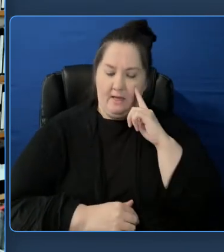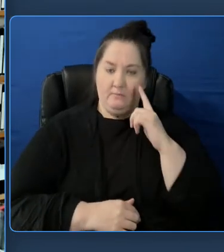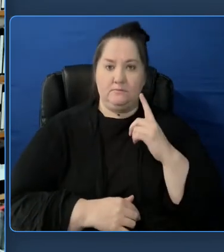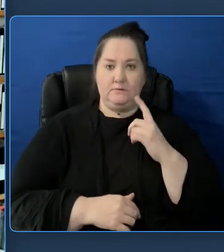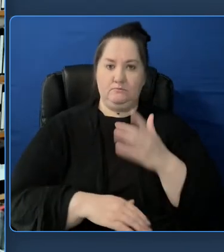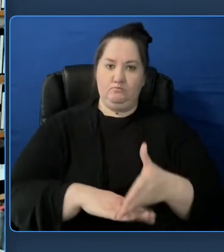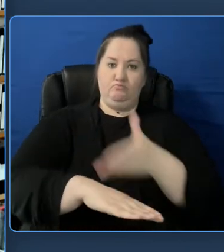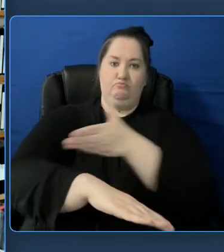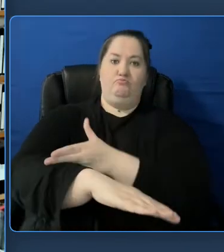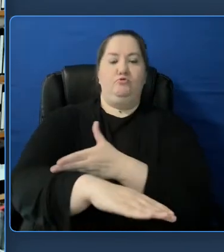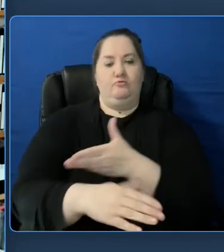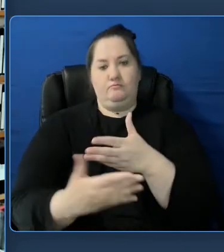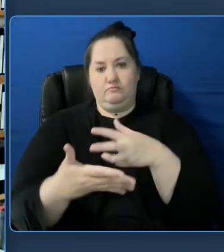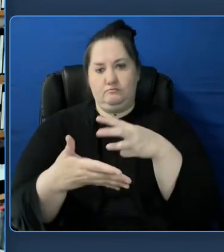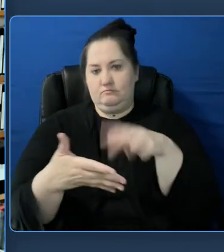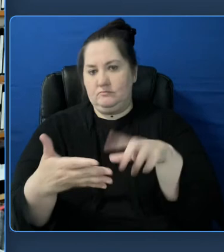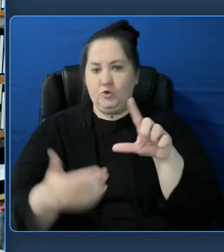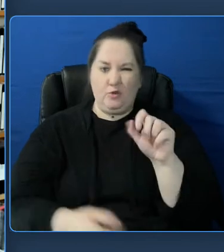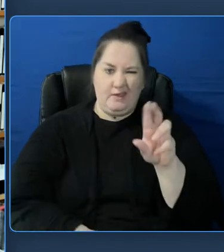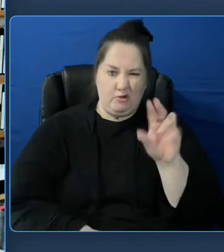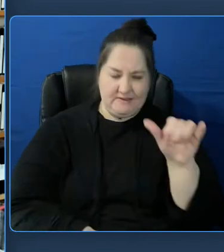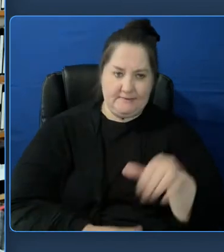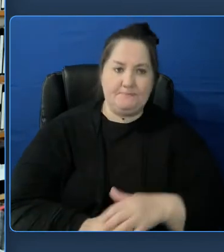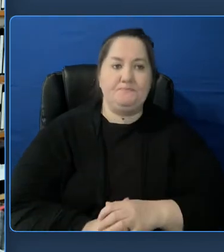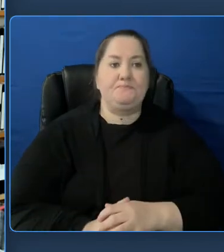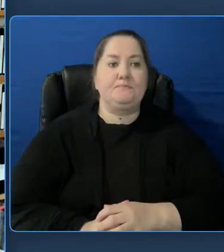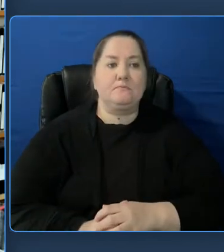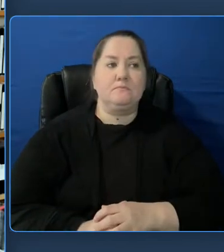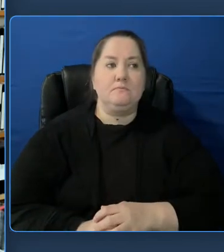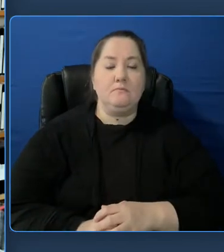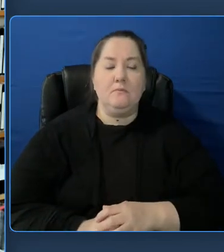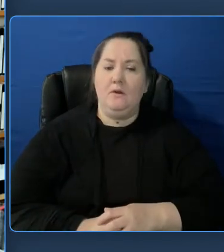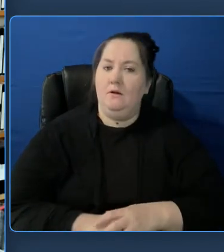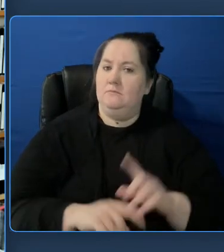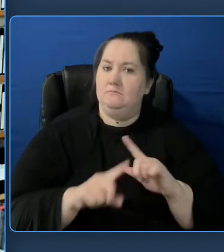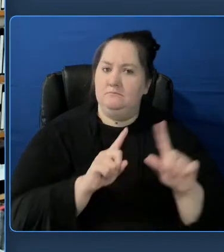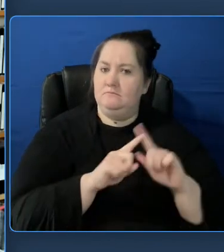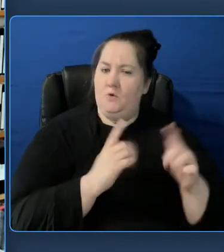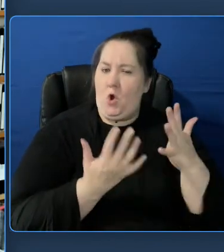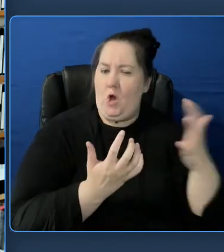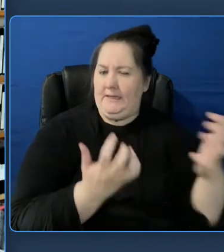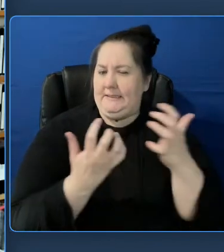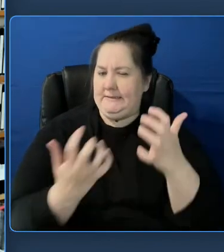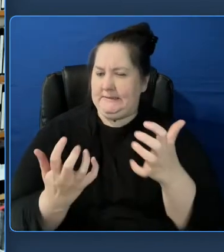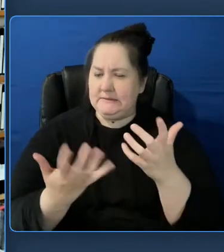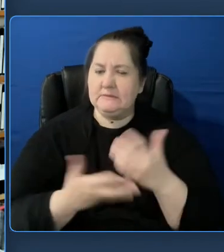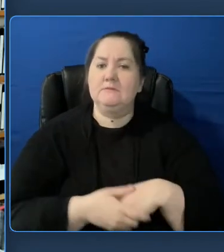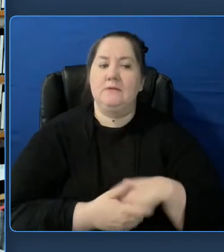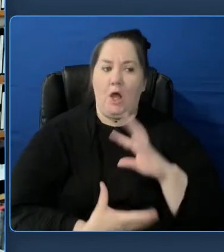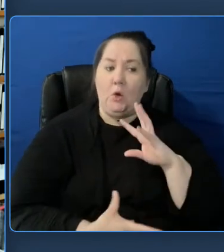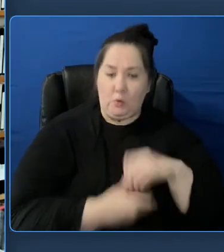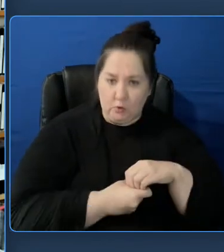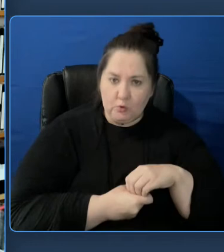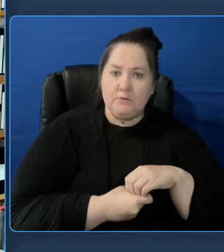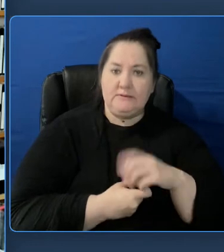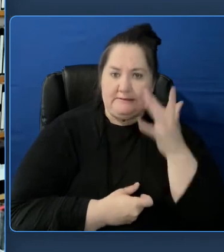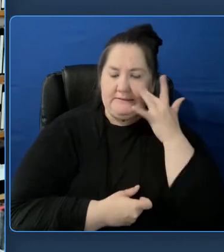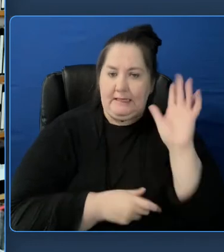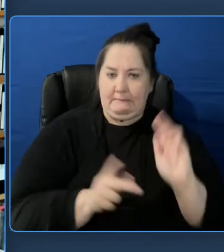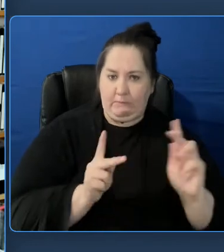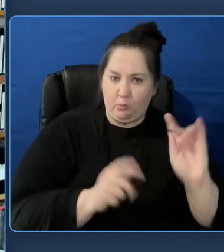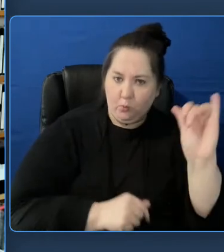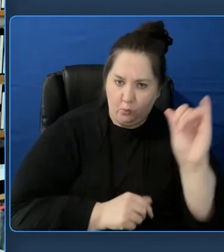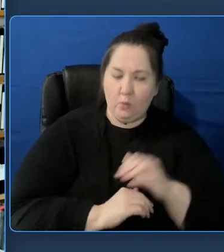literacy. So there really are a number of audiences for audio description, again, including sighted